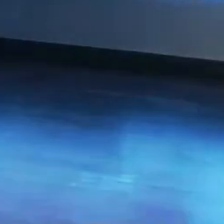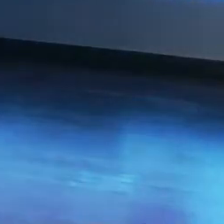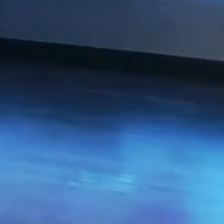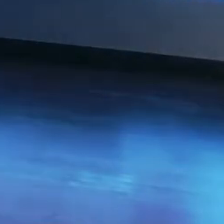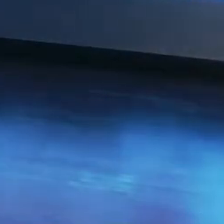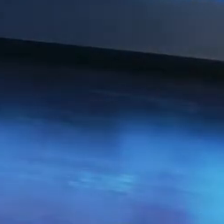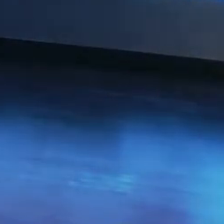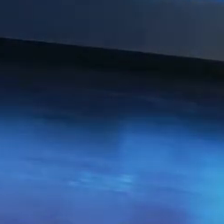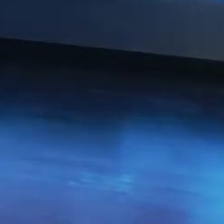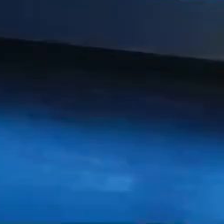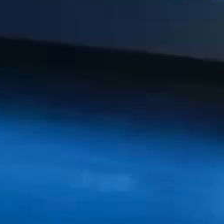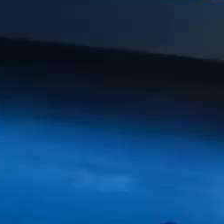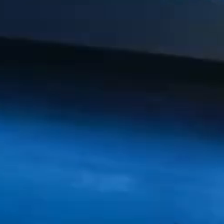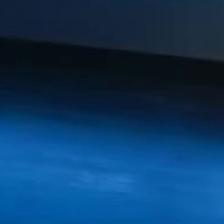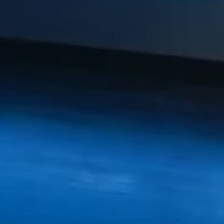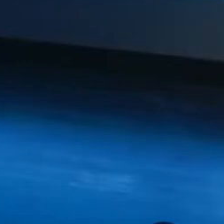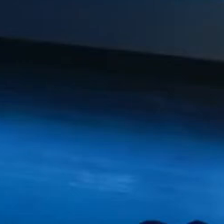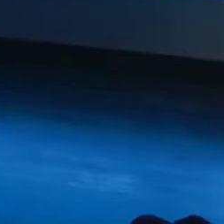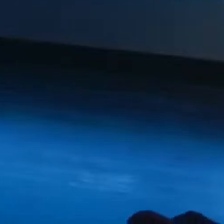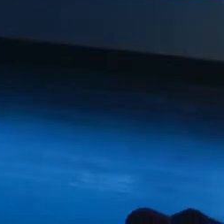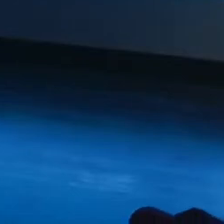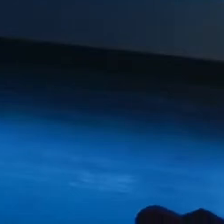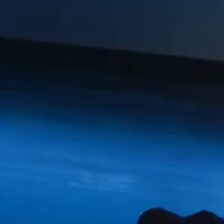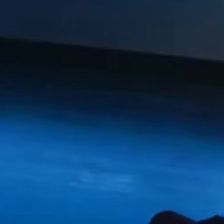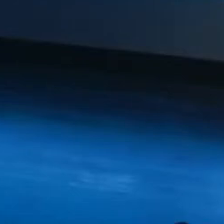Sorry to cut you short, but I think we can take